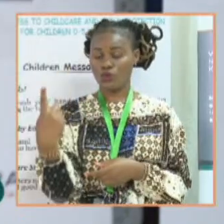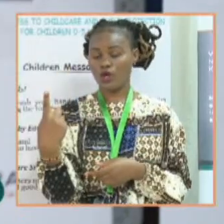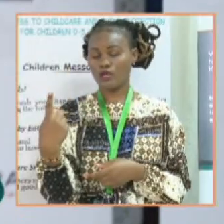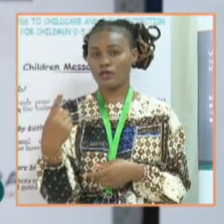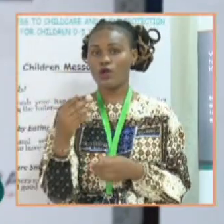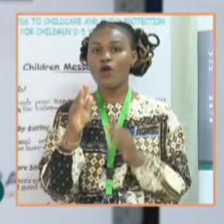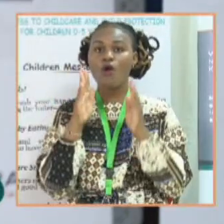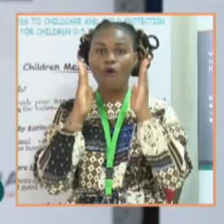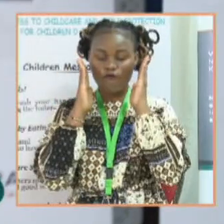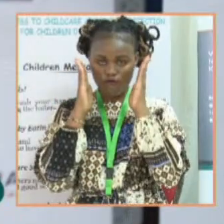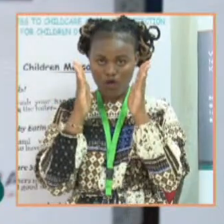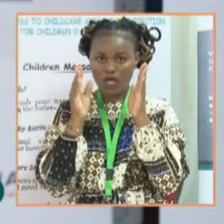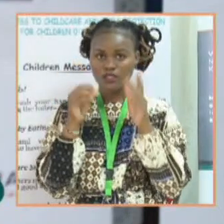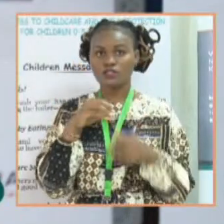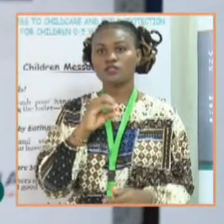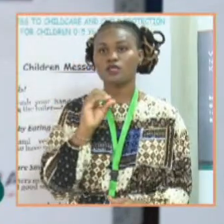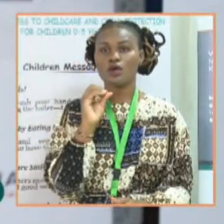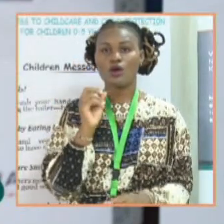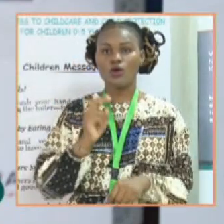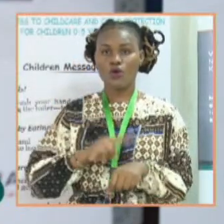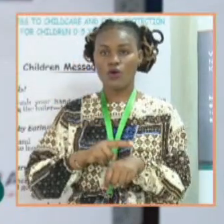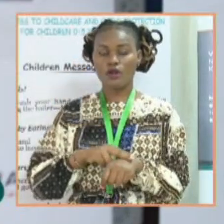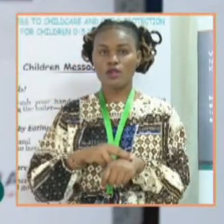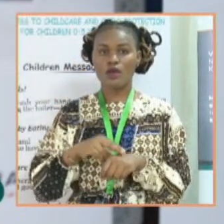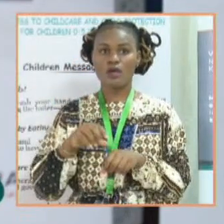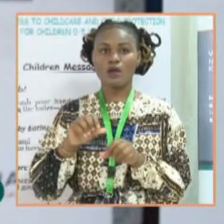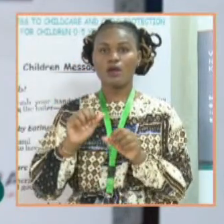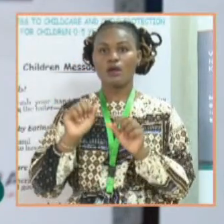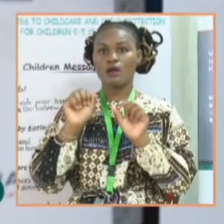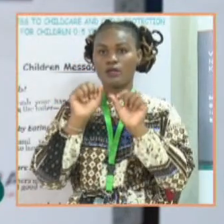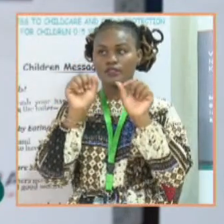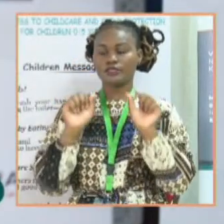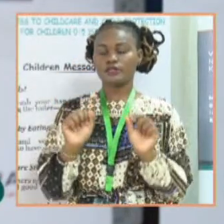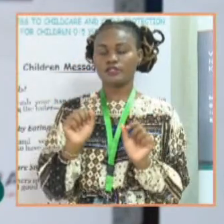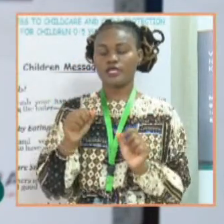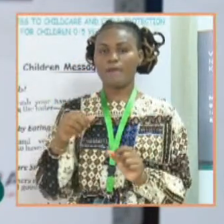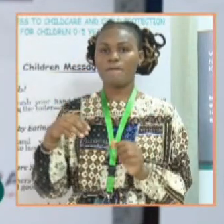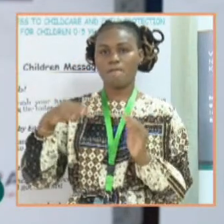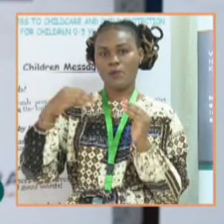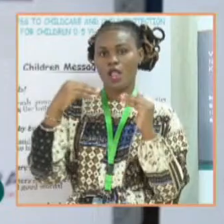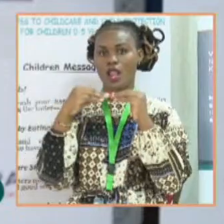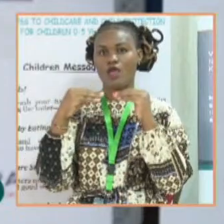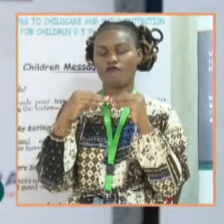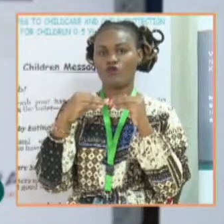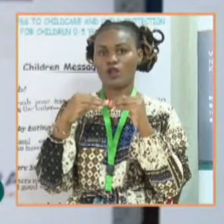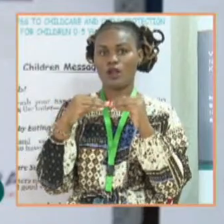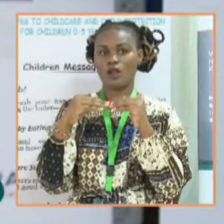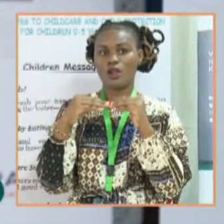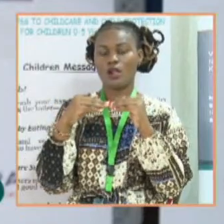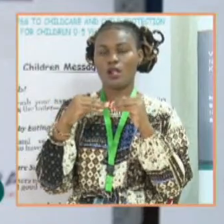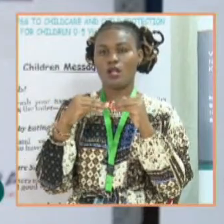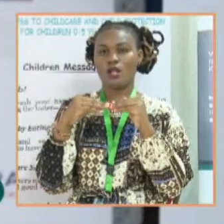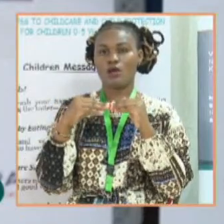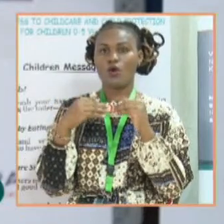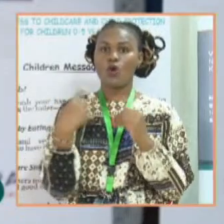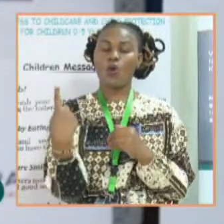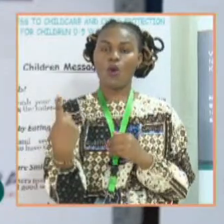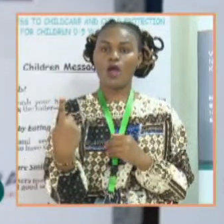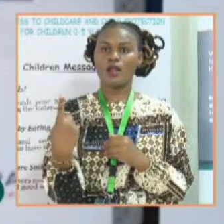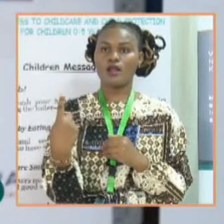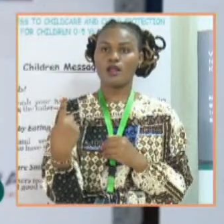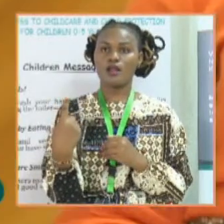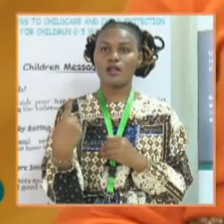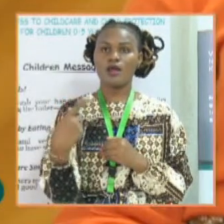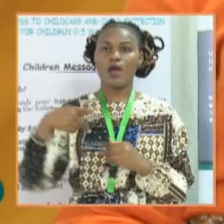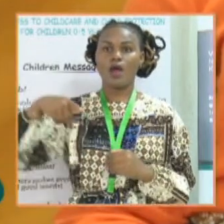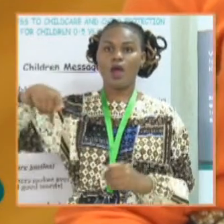was on the systems level. And I clearly stated that the systems we were looking at is policy.